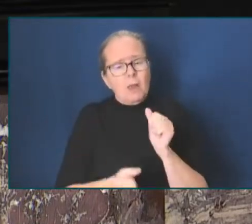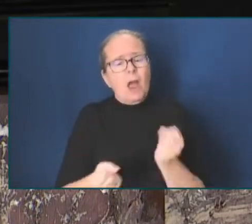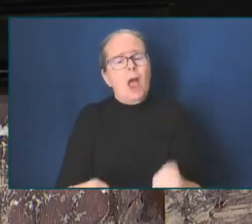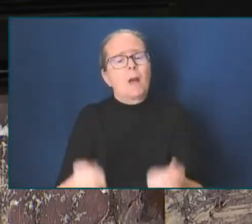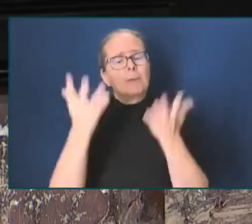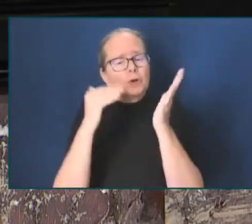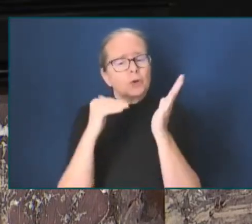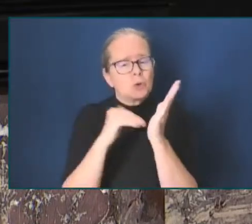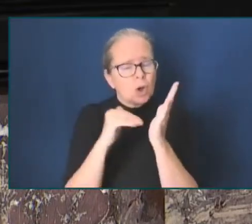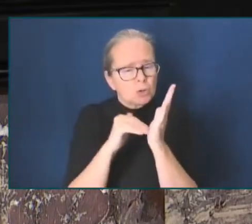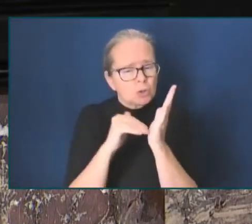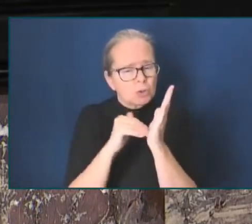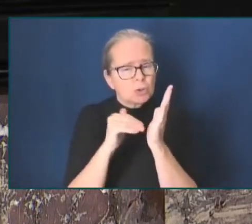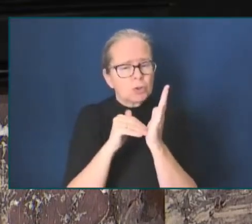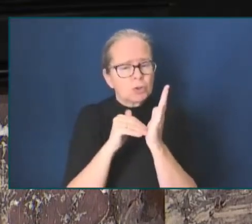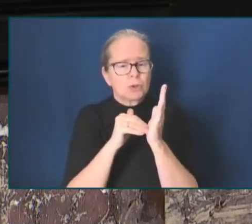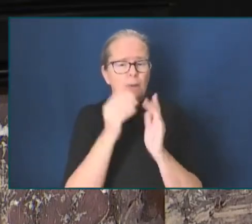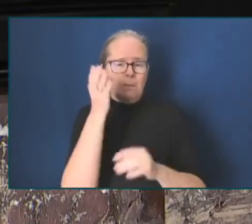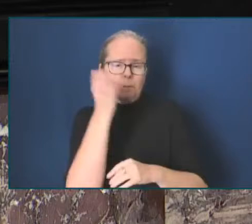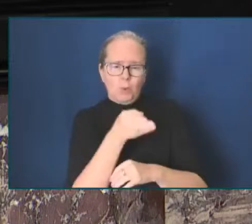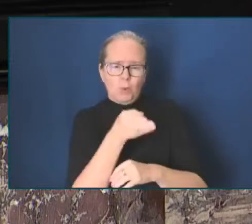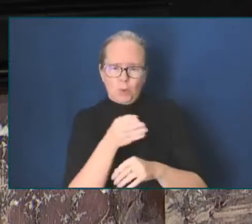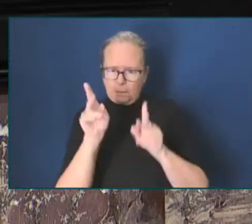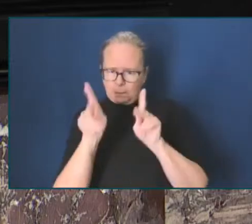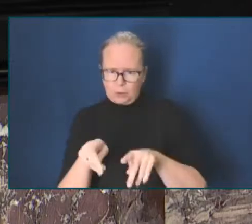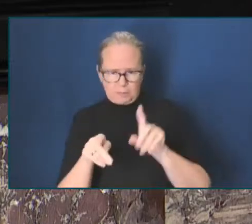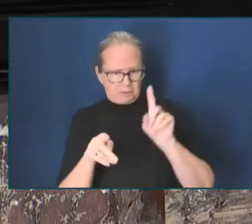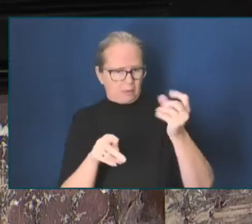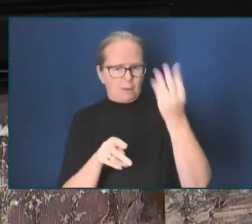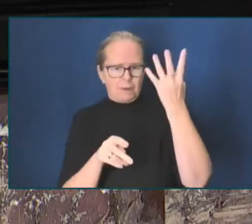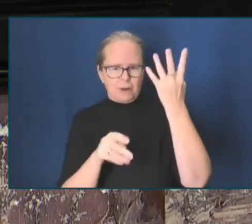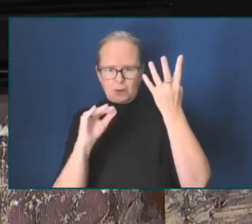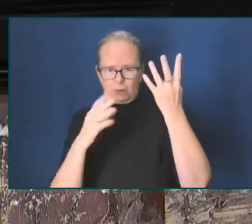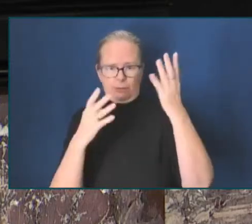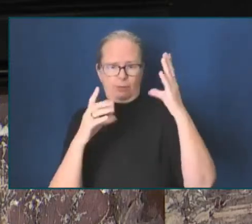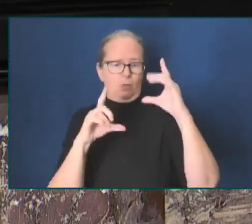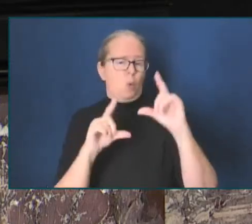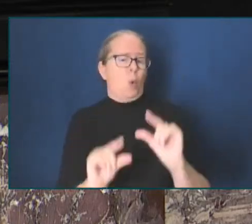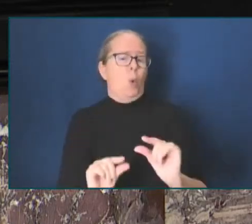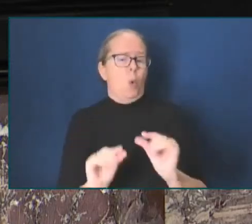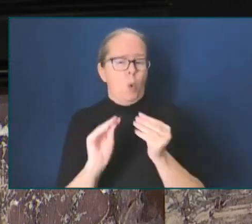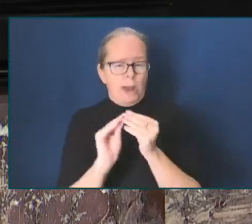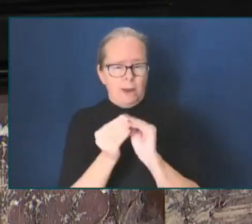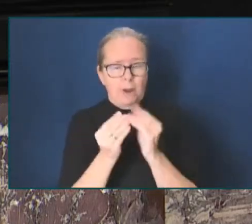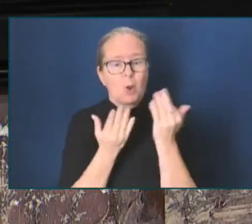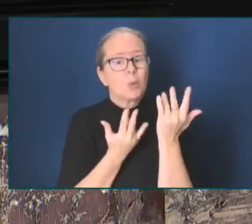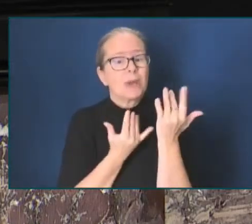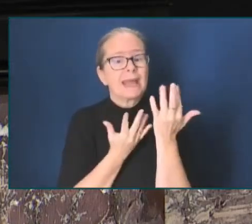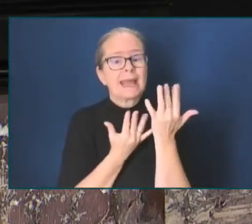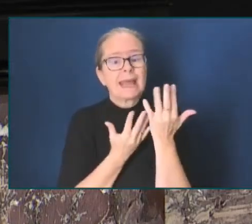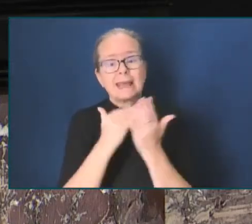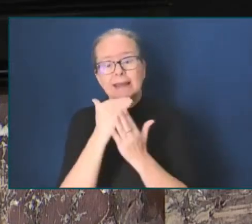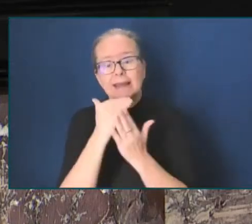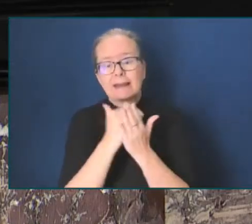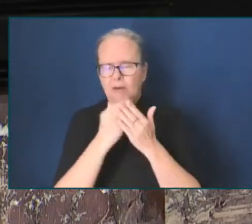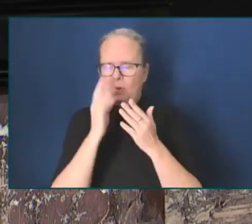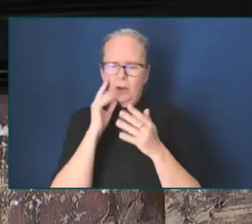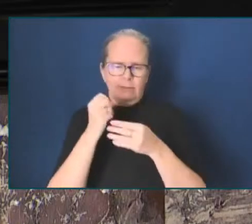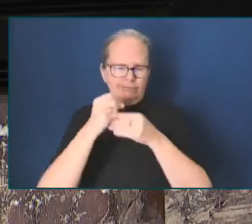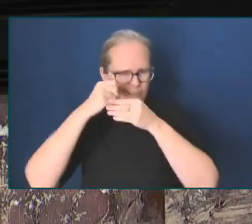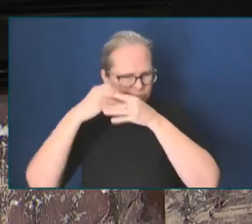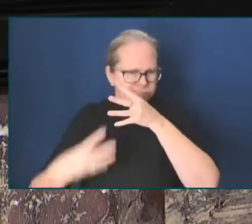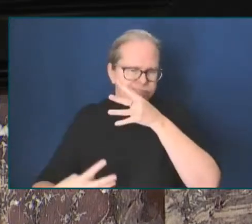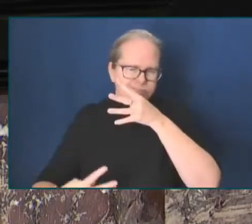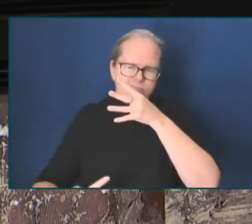within the critical windows. Our system is broken. We need to be looking at models